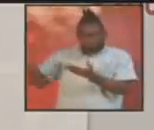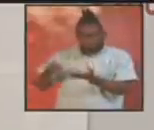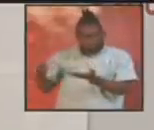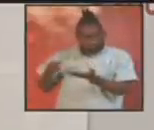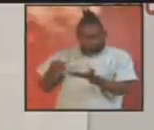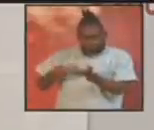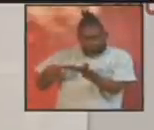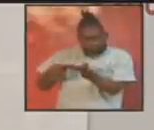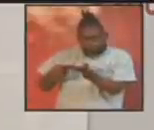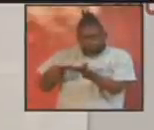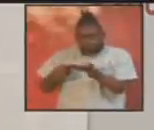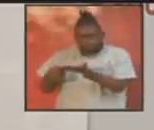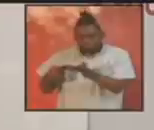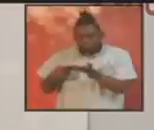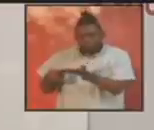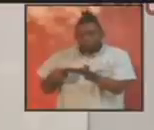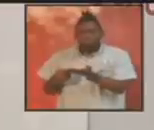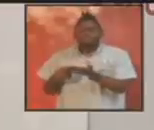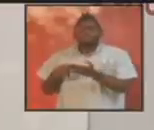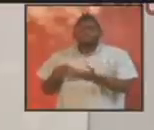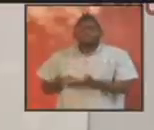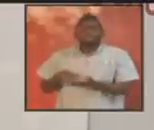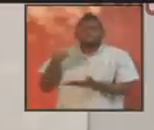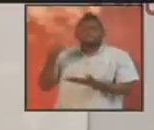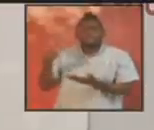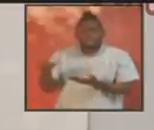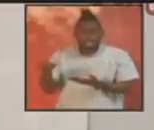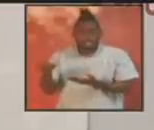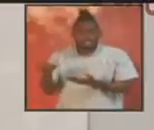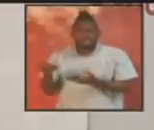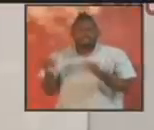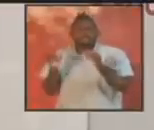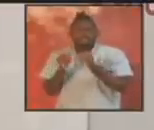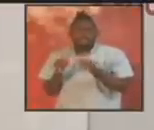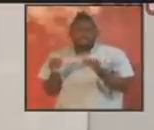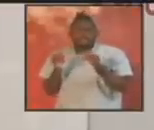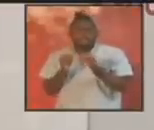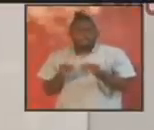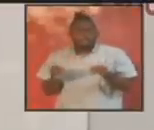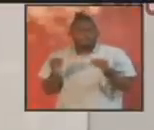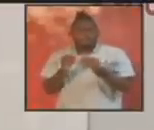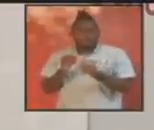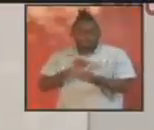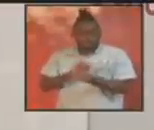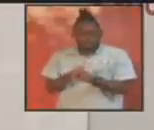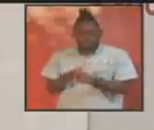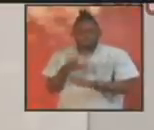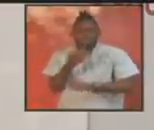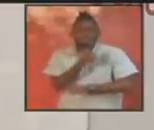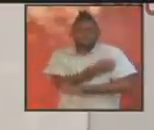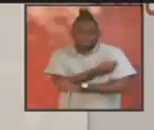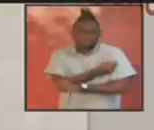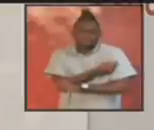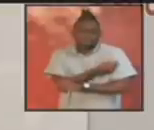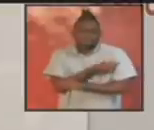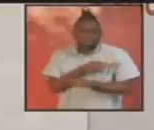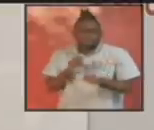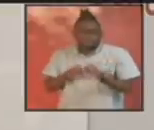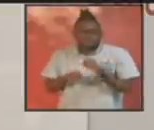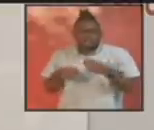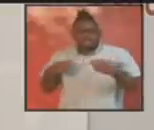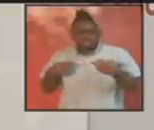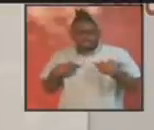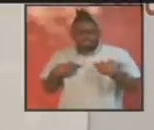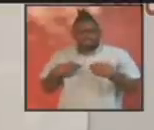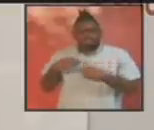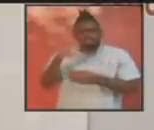to broaden the scope of vaccine availability beyond COVAX, beyond the